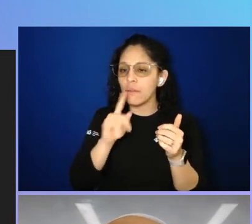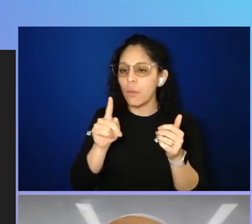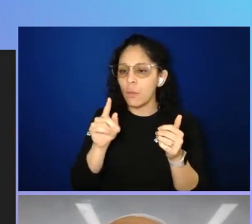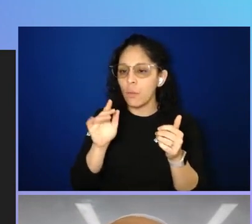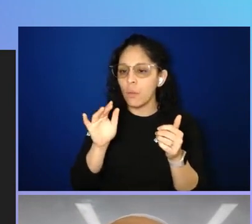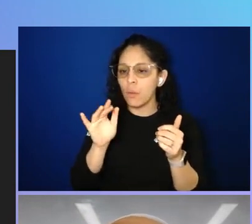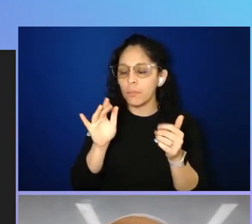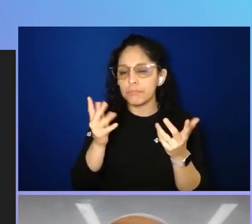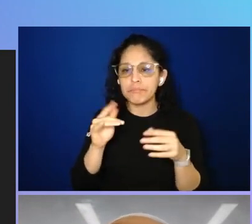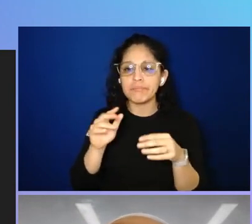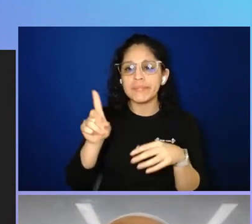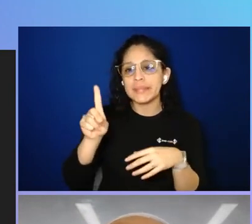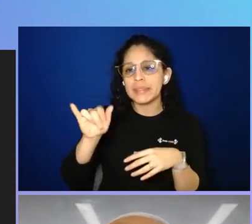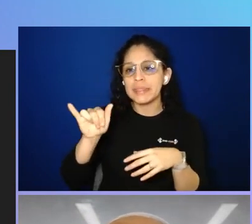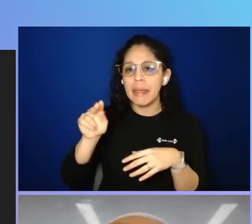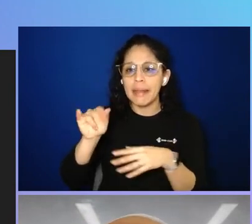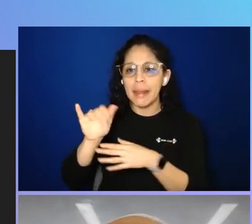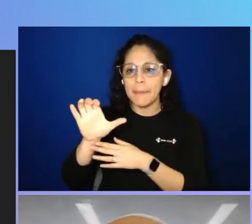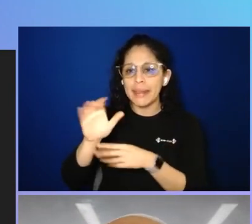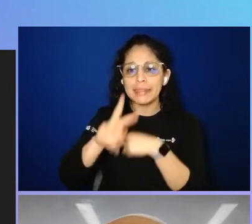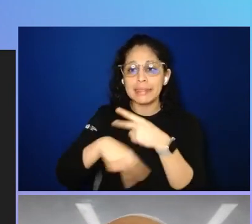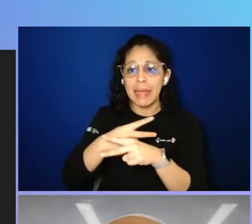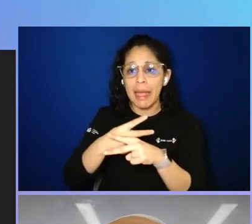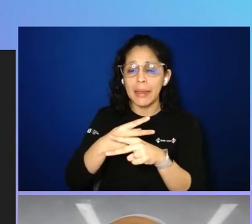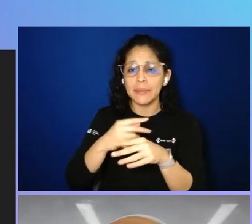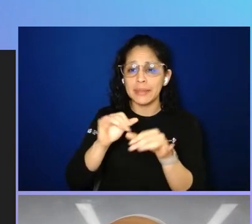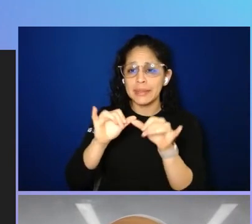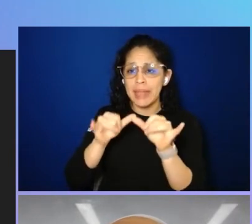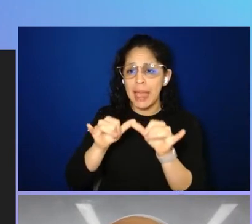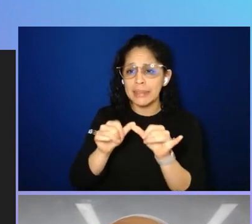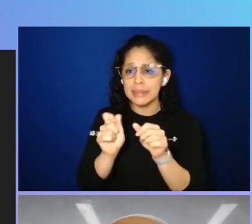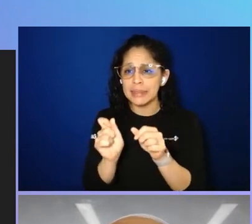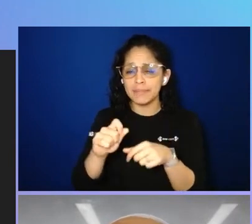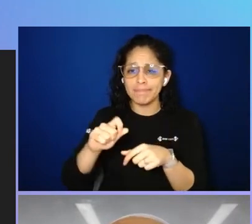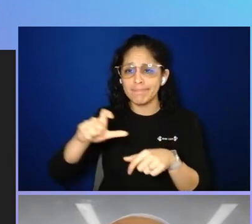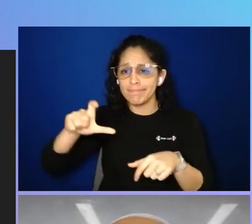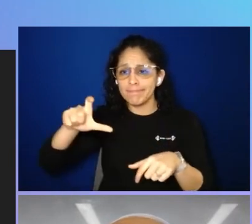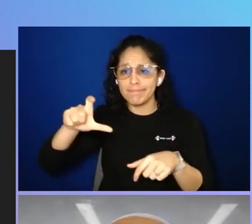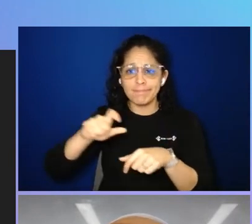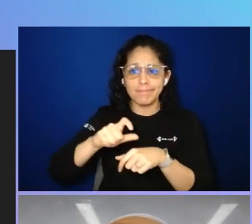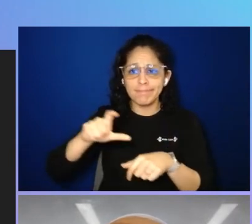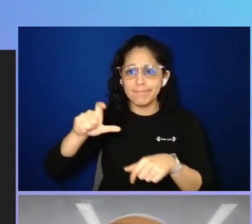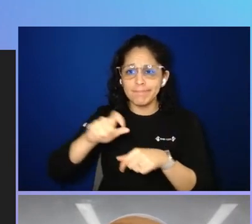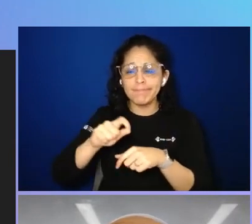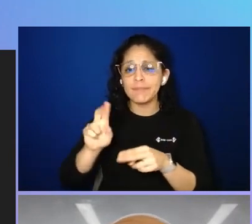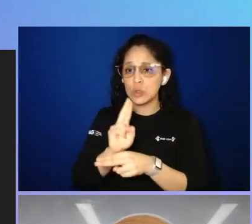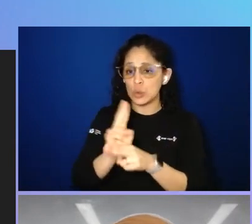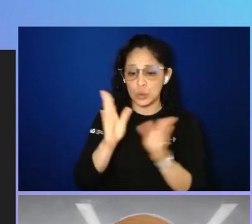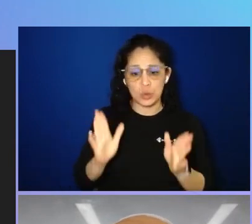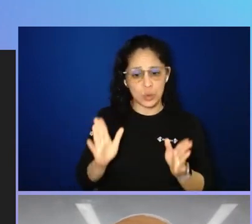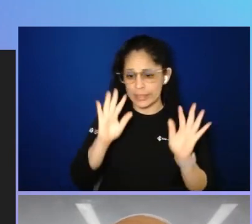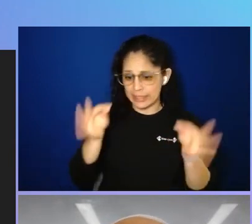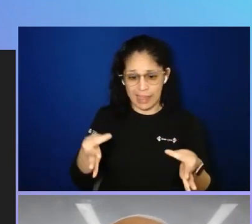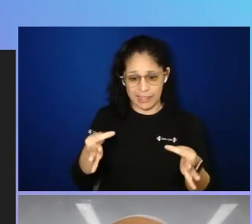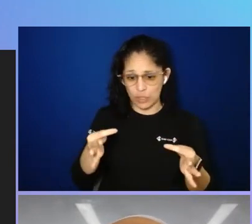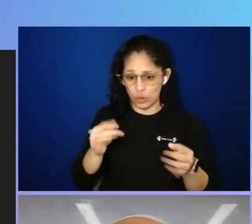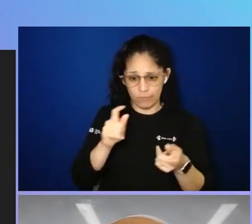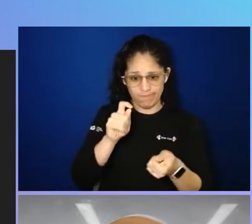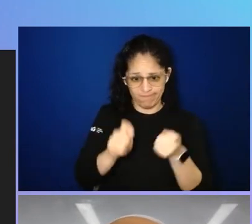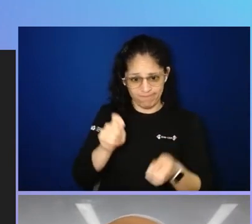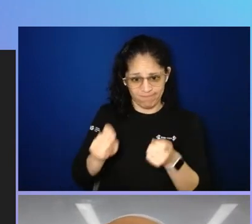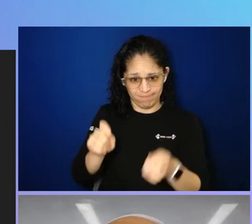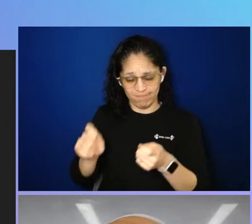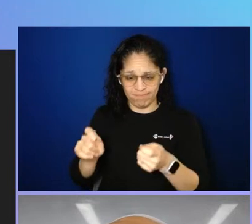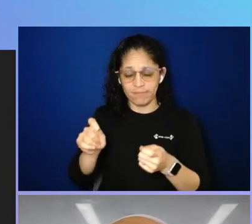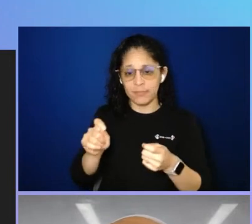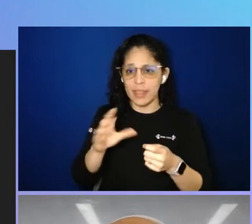for the dynamic type sizes that the user decided to configure, and how you can activate